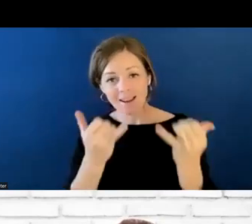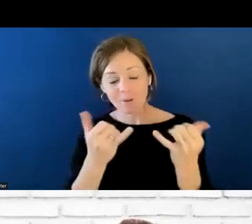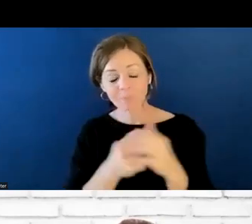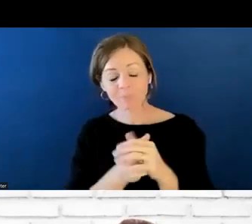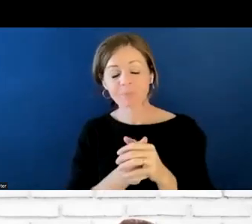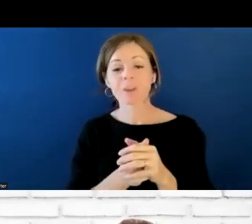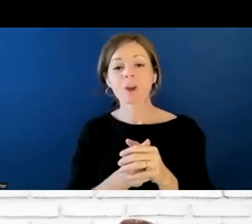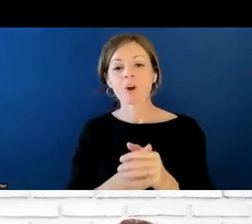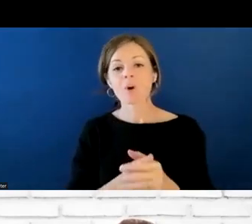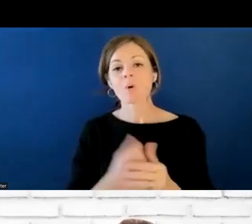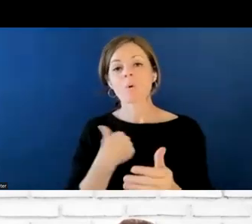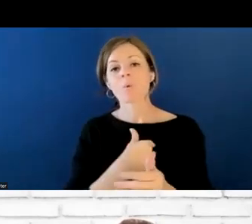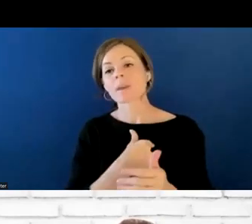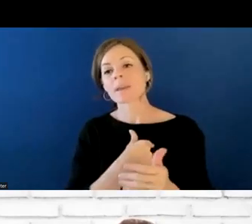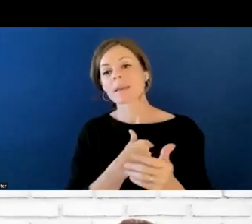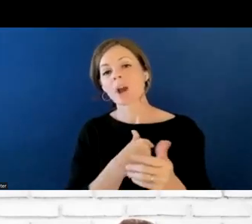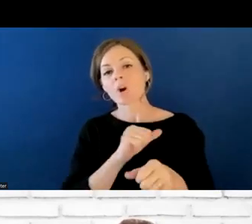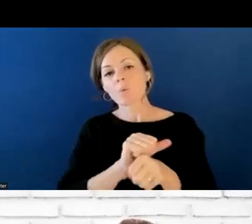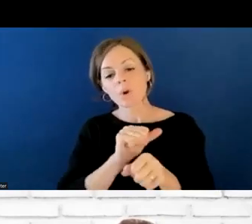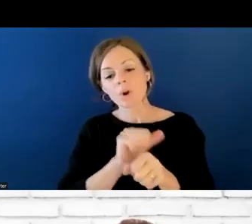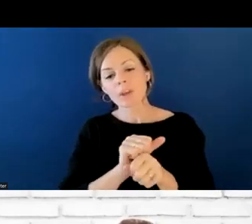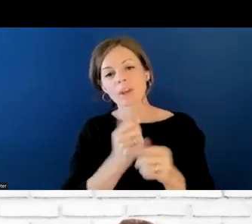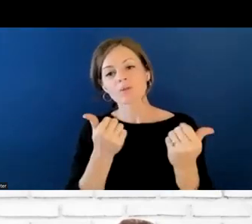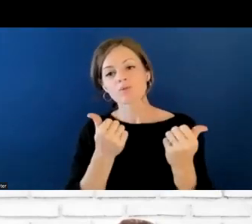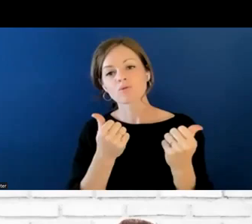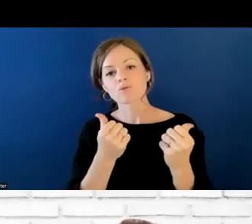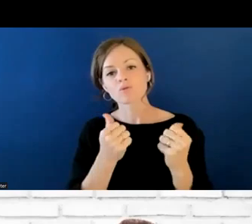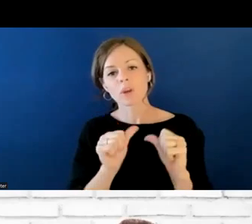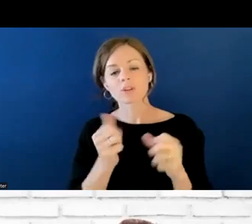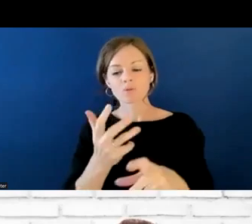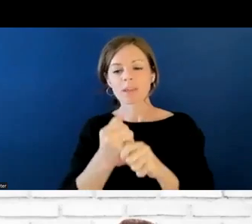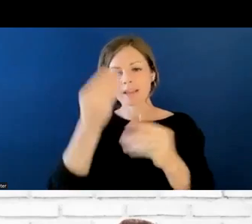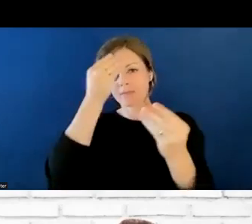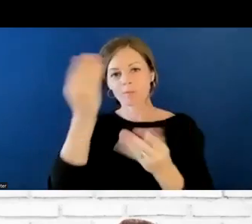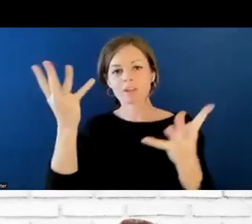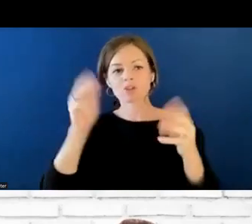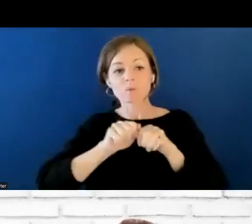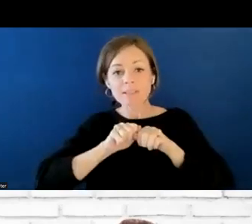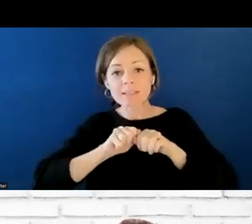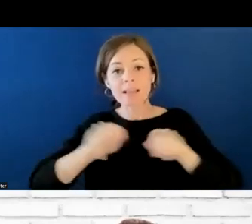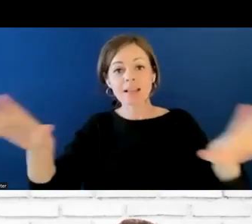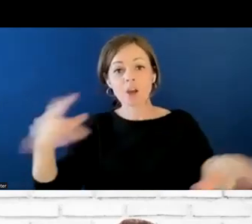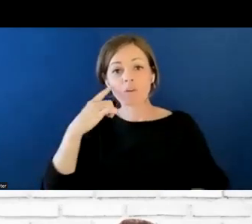hoping to have, we are working on putting some information out for Pride Month.